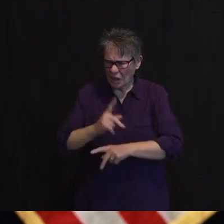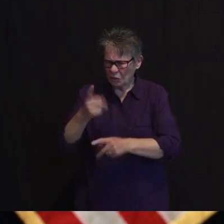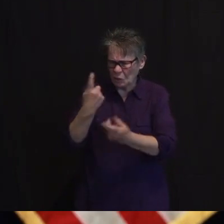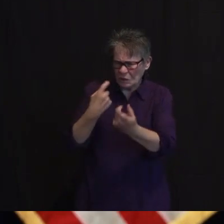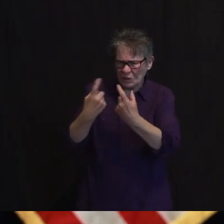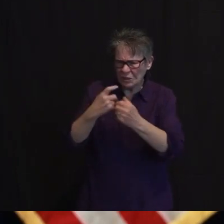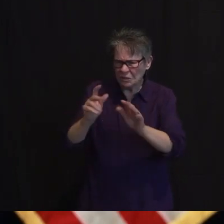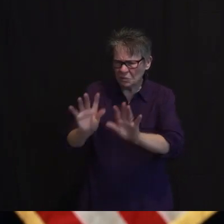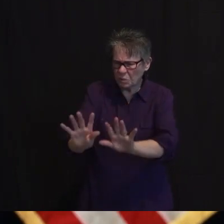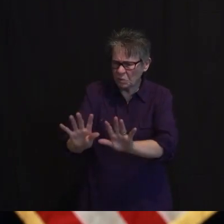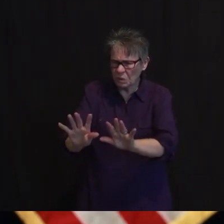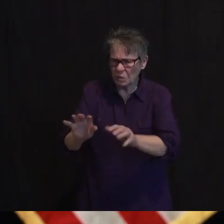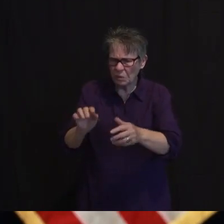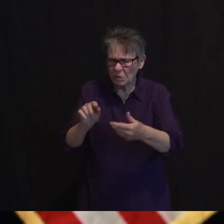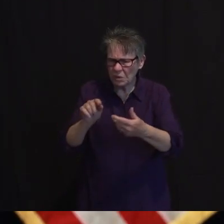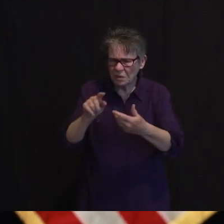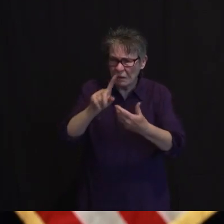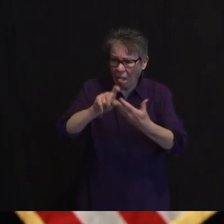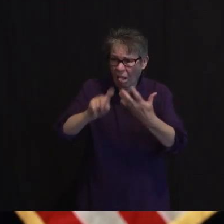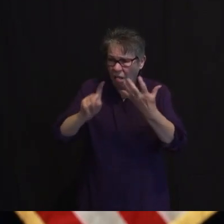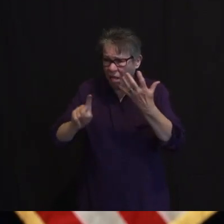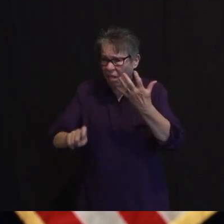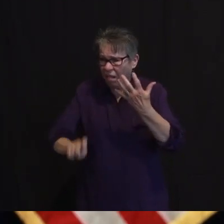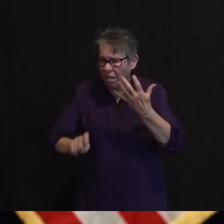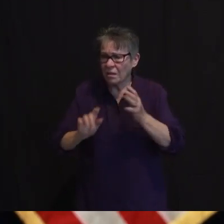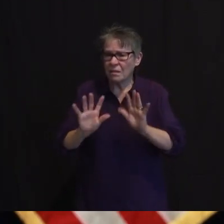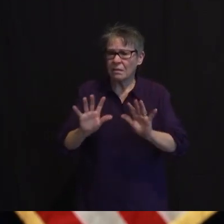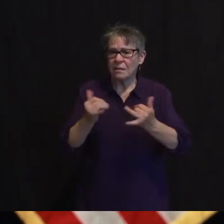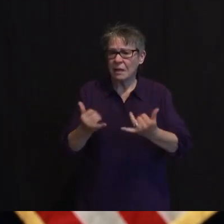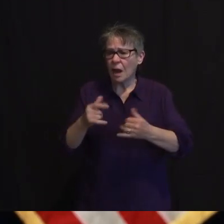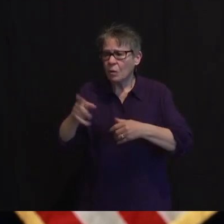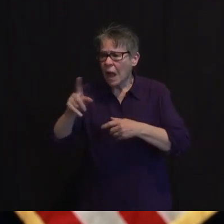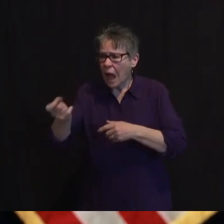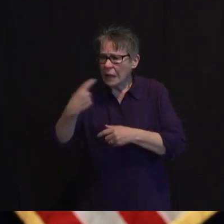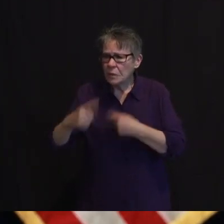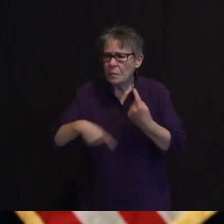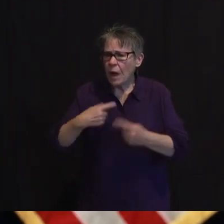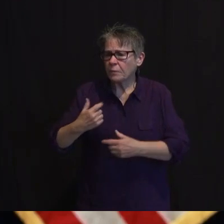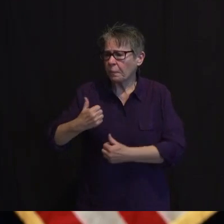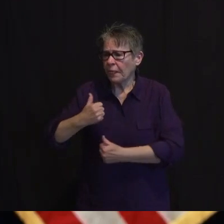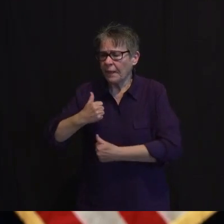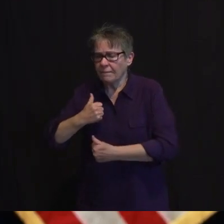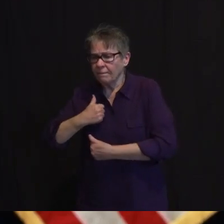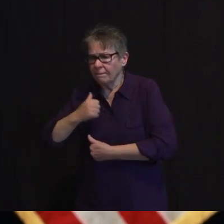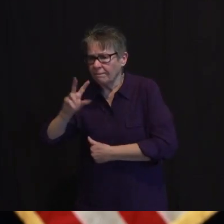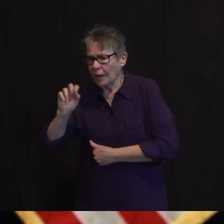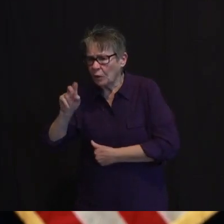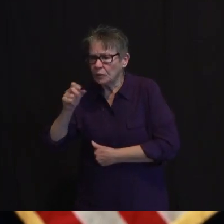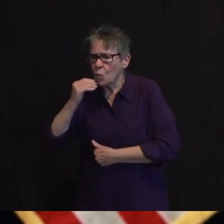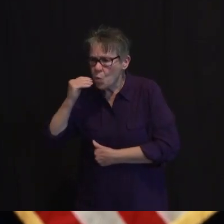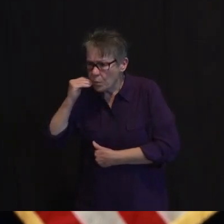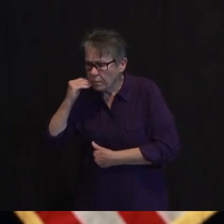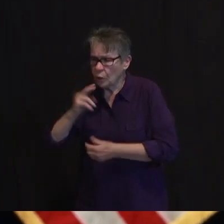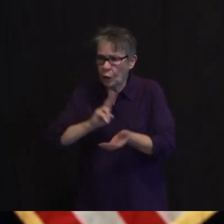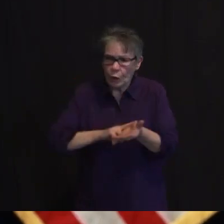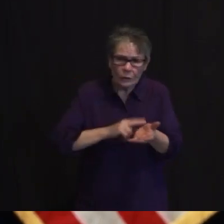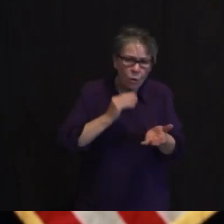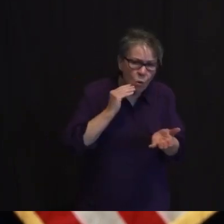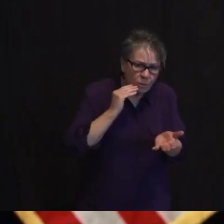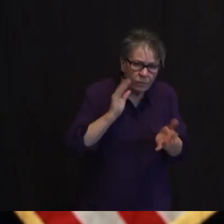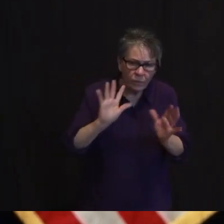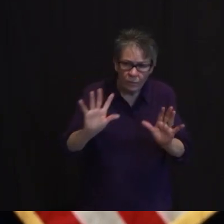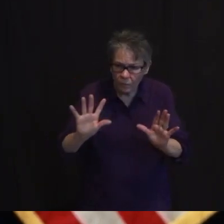in the veterans' homes, and so he's taken all that in, and he's gonna come back tomorrow, and we will